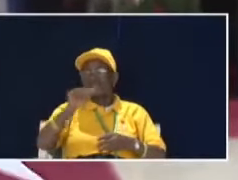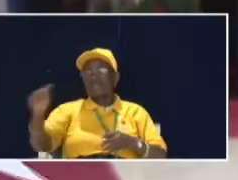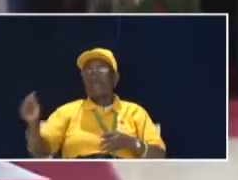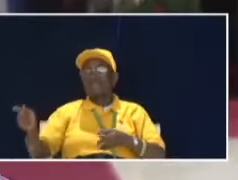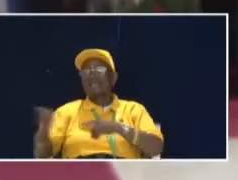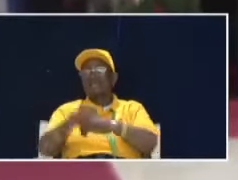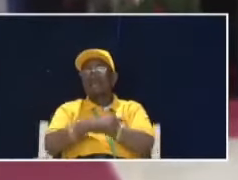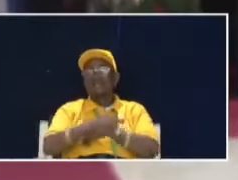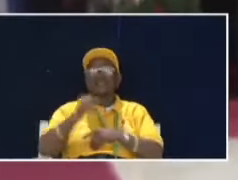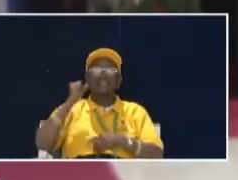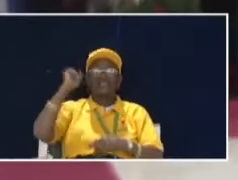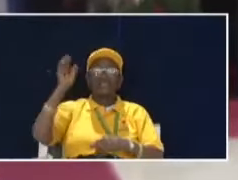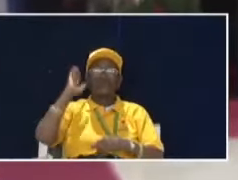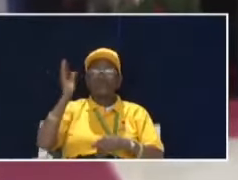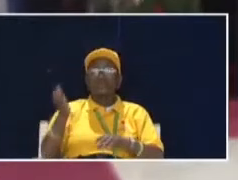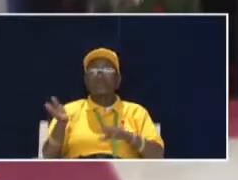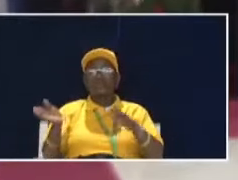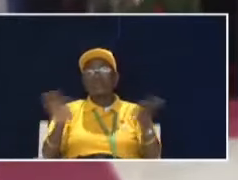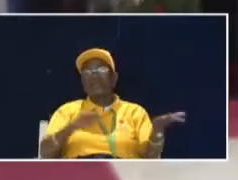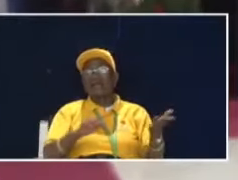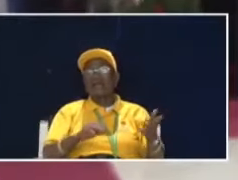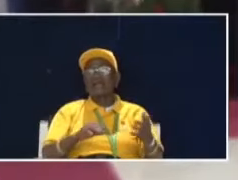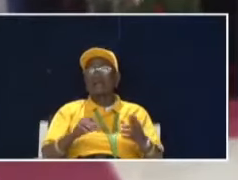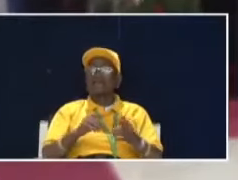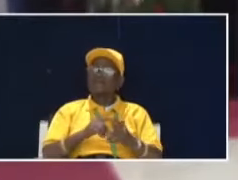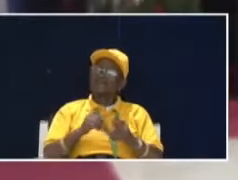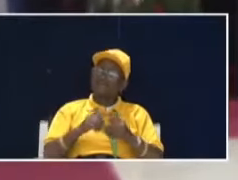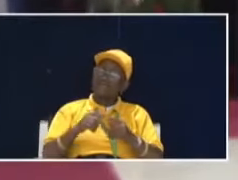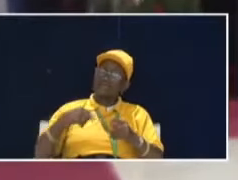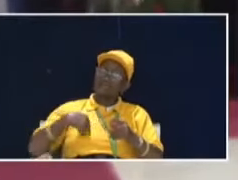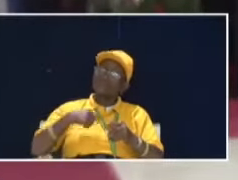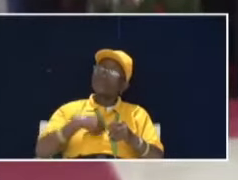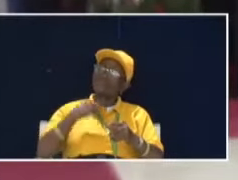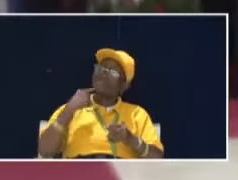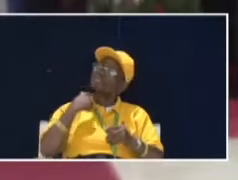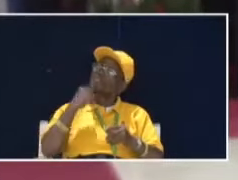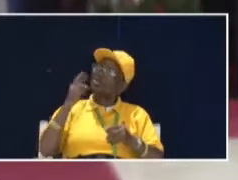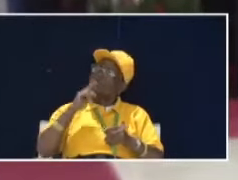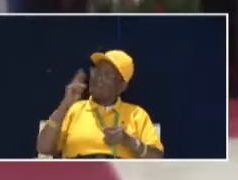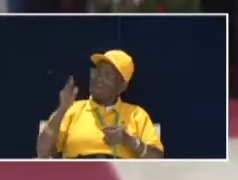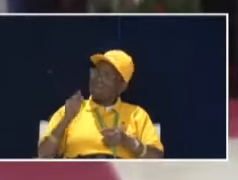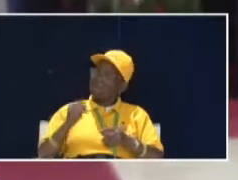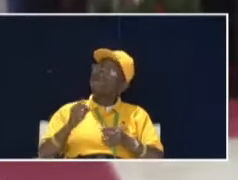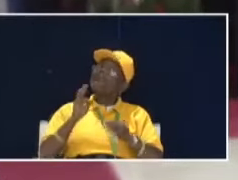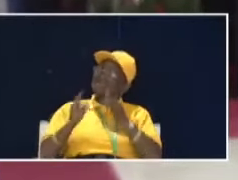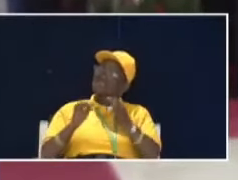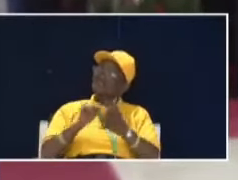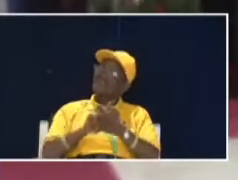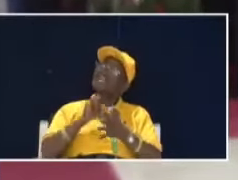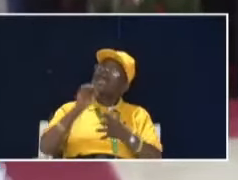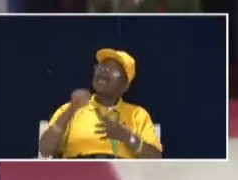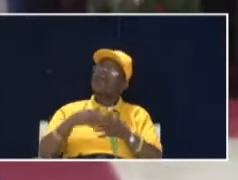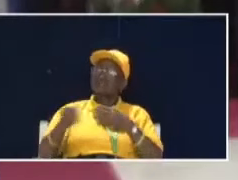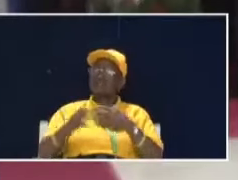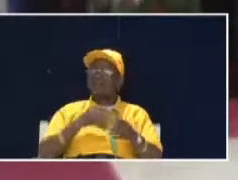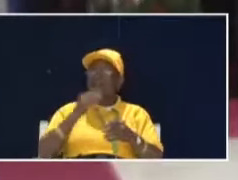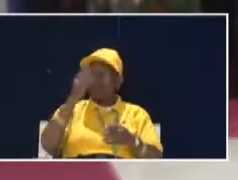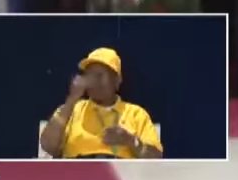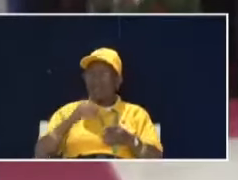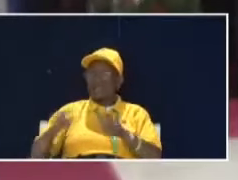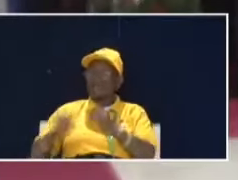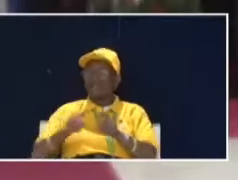We said, if that is the case, then why do you come to our maternity center? He said, well, I've changed my mind.